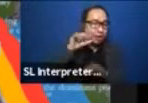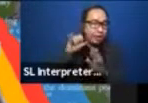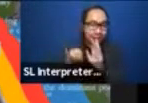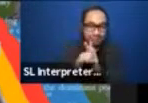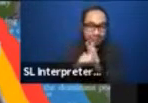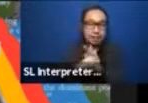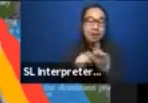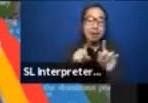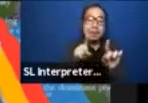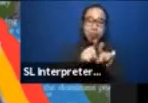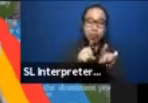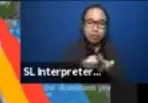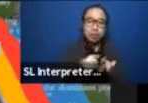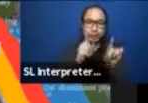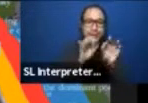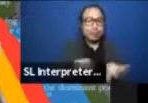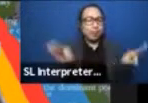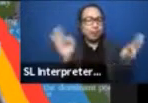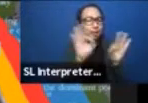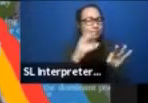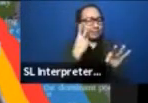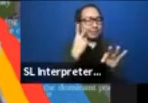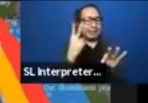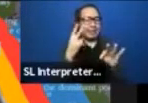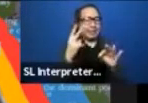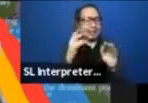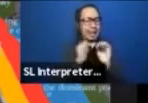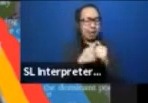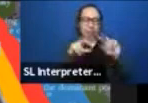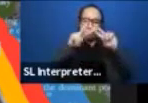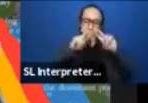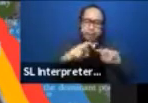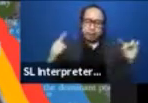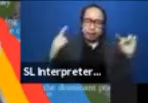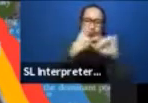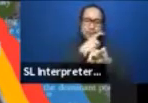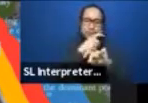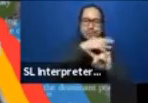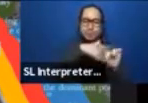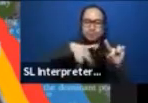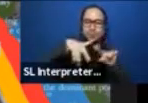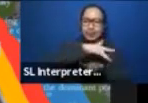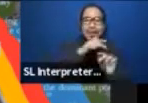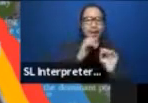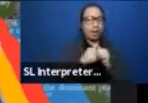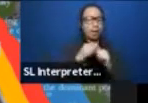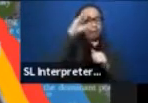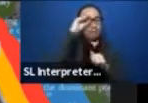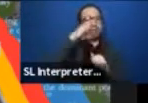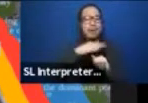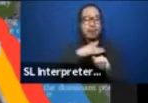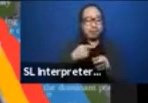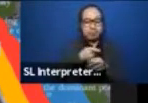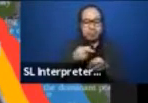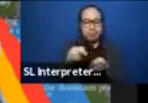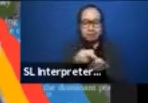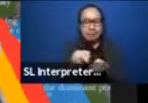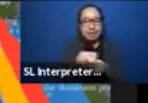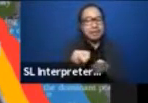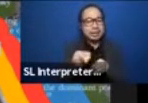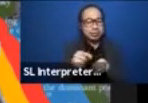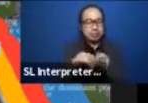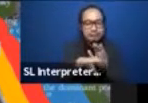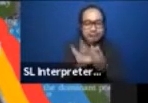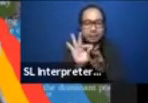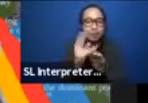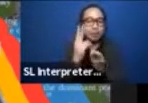and brings in the complex spaces that men are navigating, and then talk about things like gender-based violence,